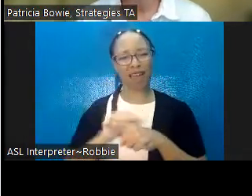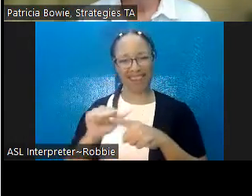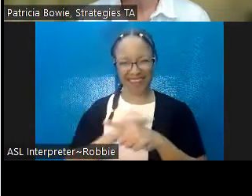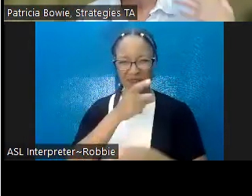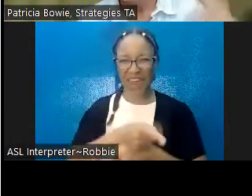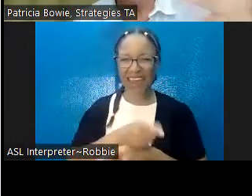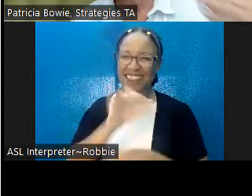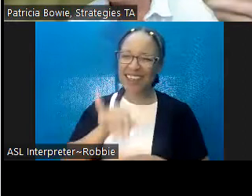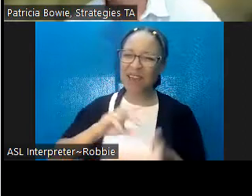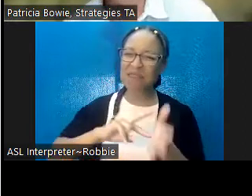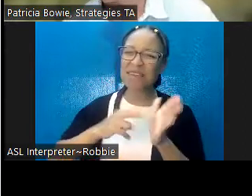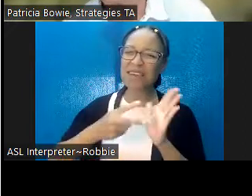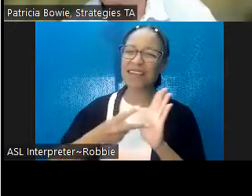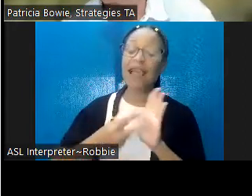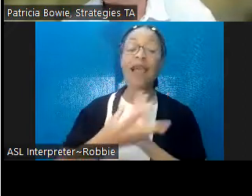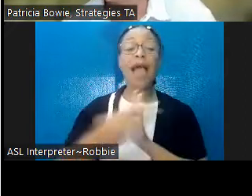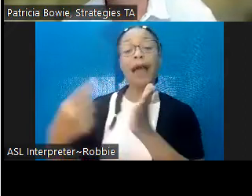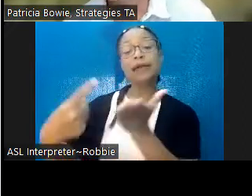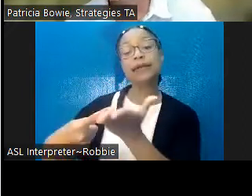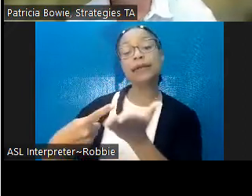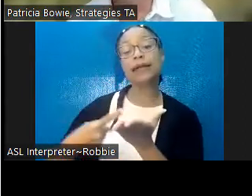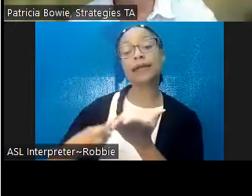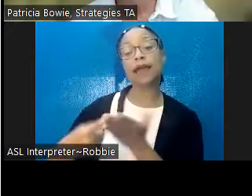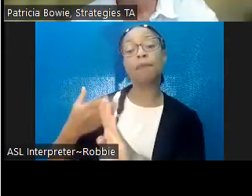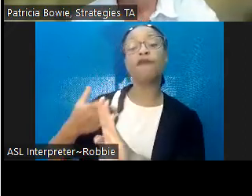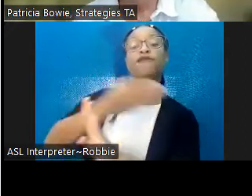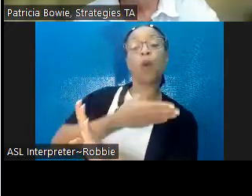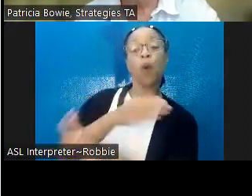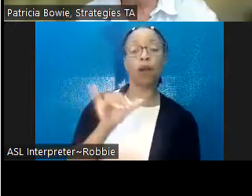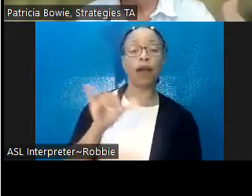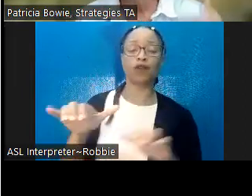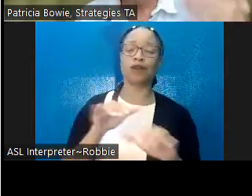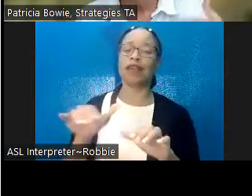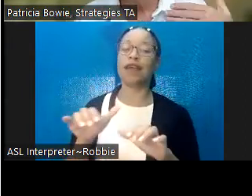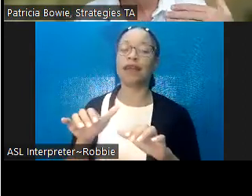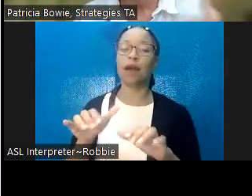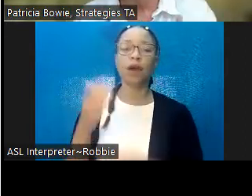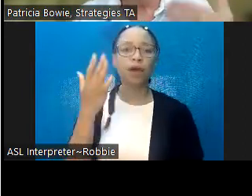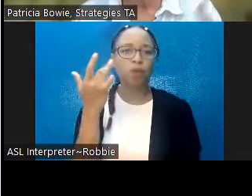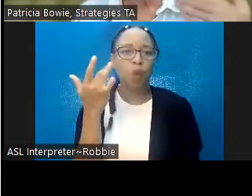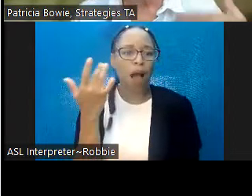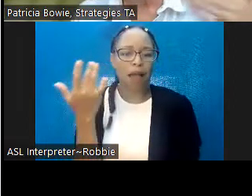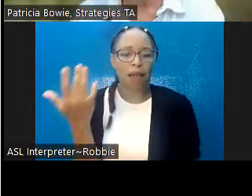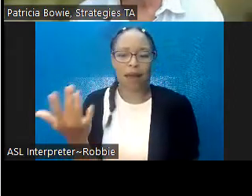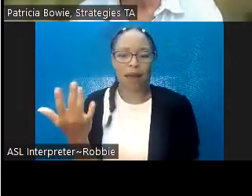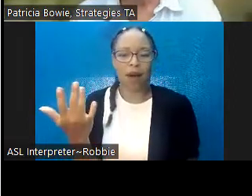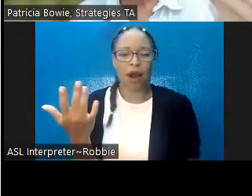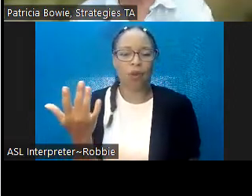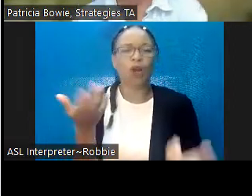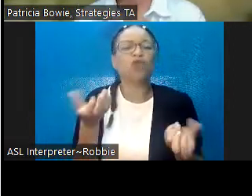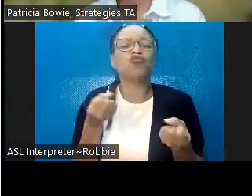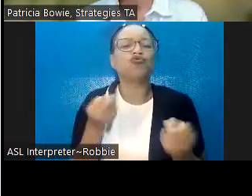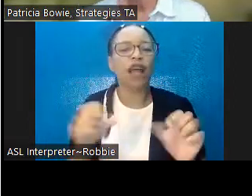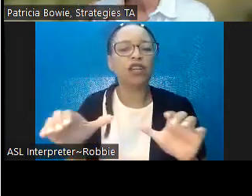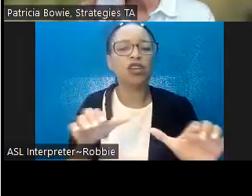And discussing it ahead of time like you did with the groups is critical, because what are you actually intending to do, right?